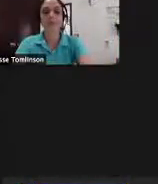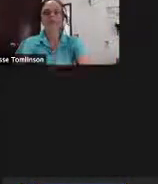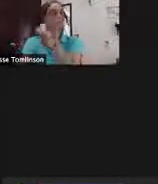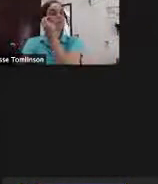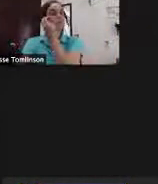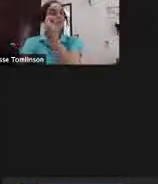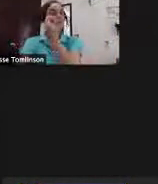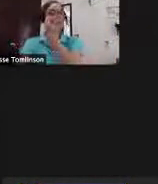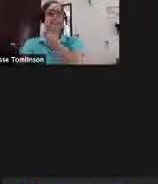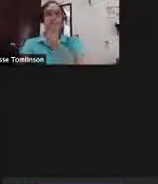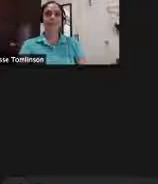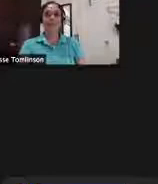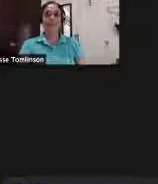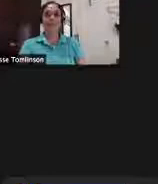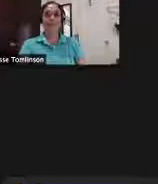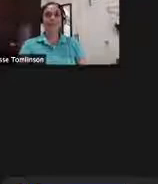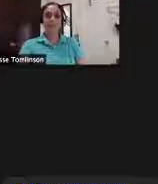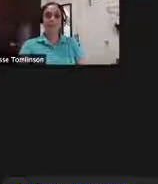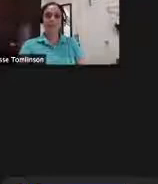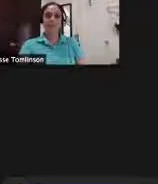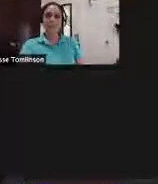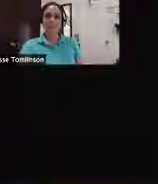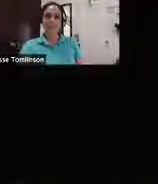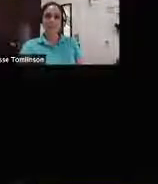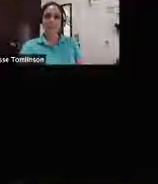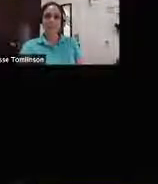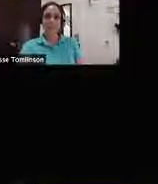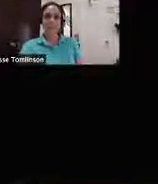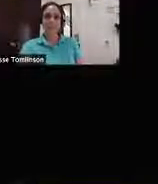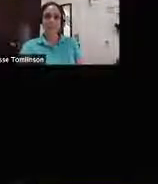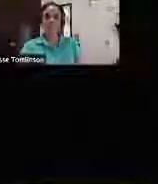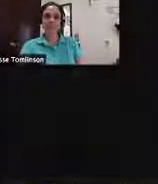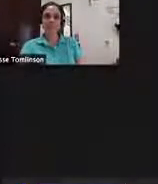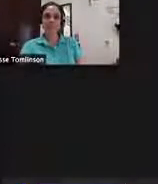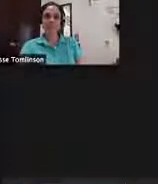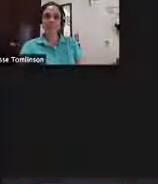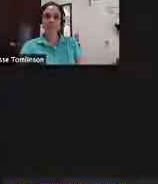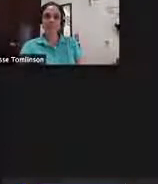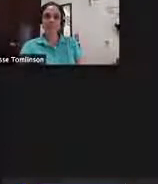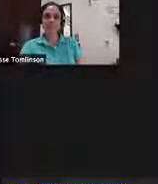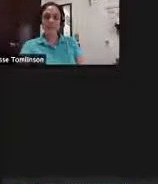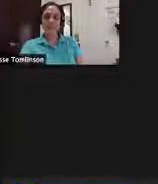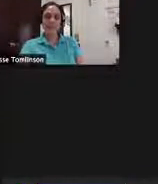Great. Okay. How did you feel it went for you?